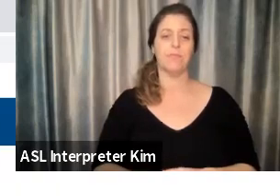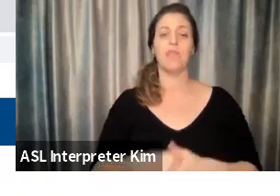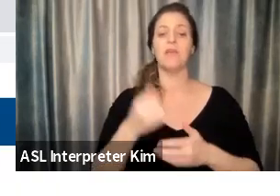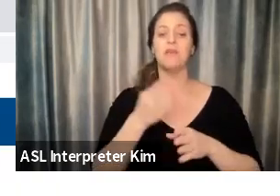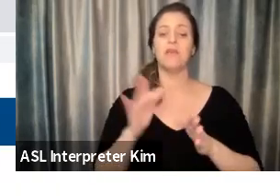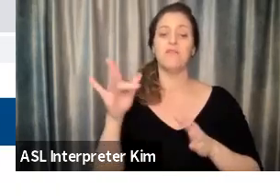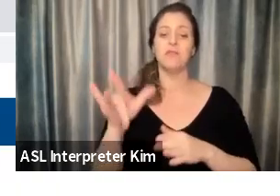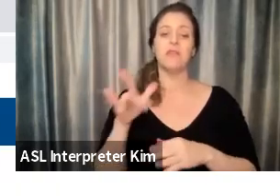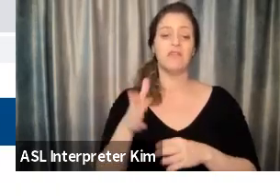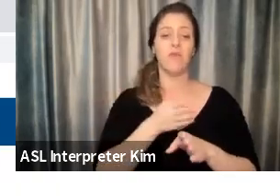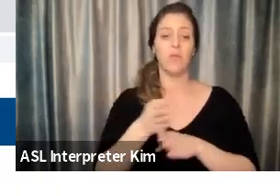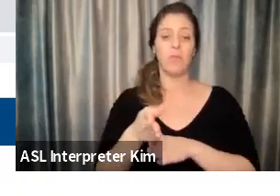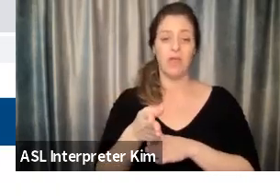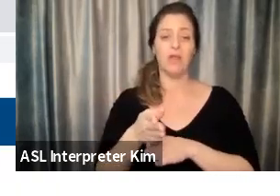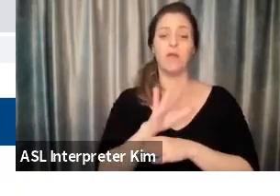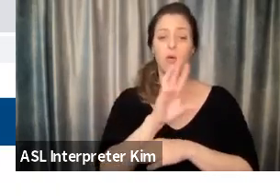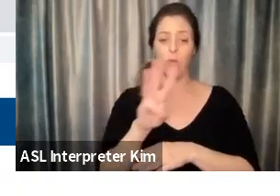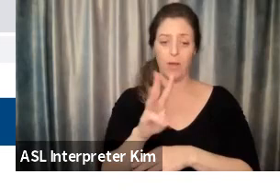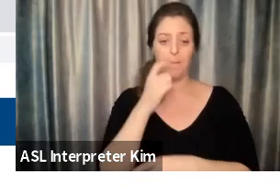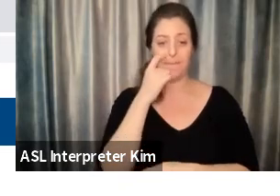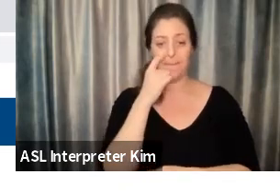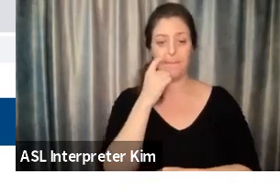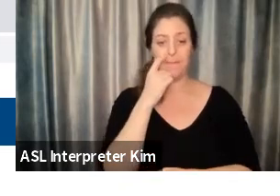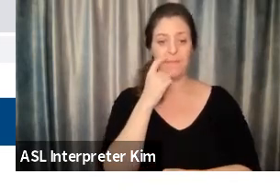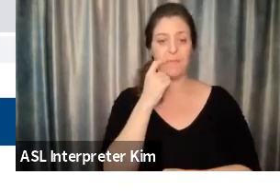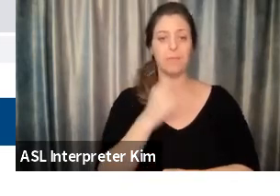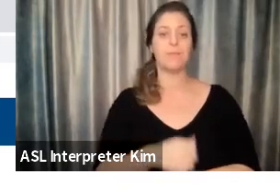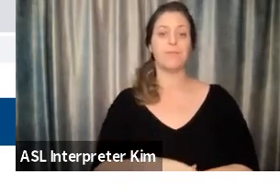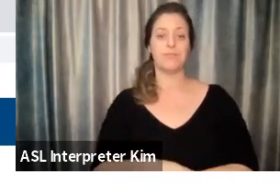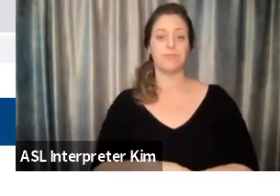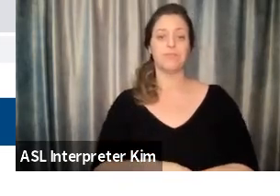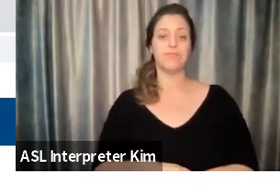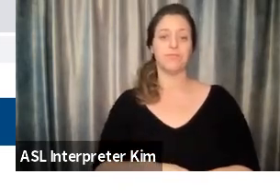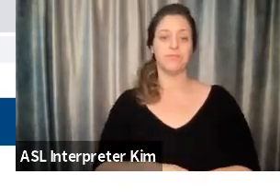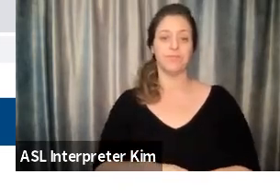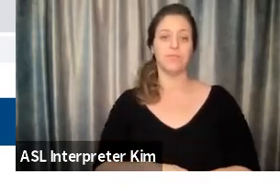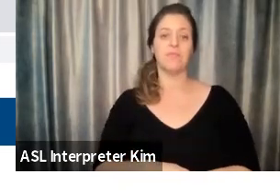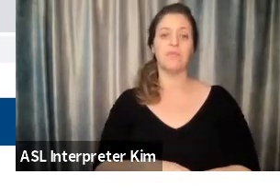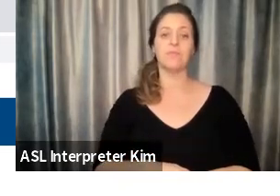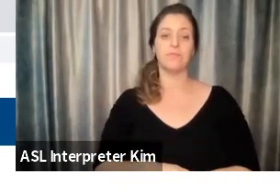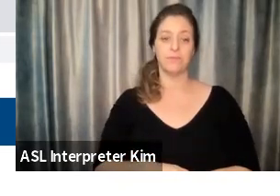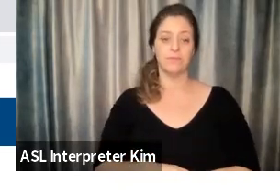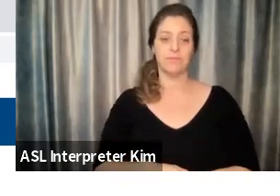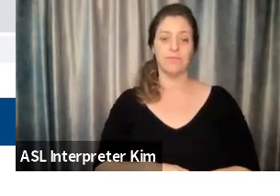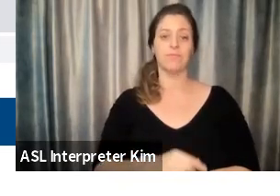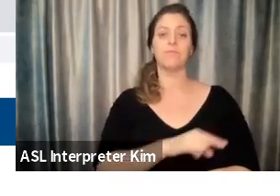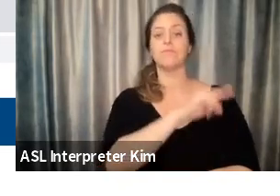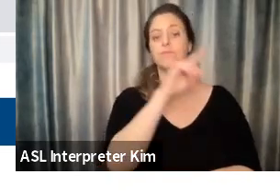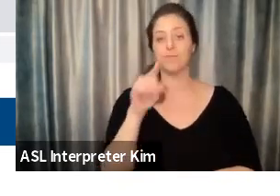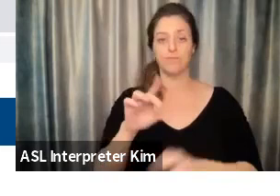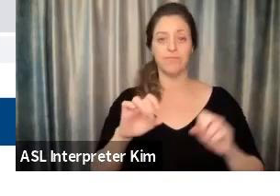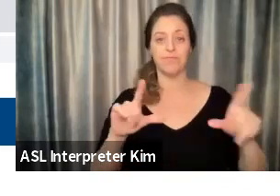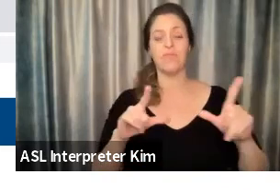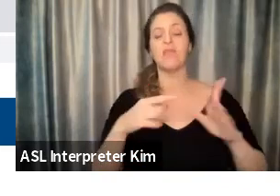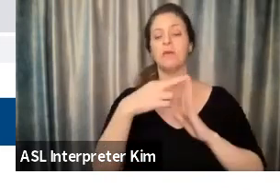and you go to the enrollment page and you click on this information, that will guide you to the enrollment webpage that we have